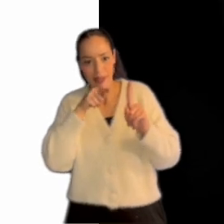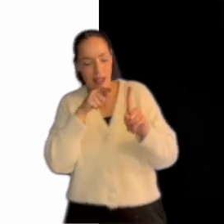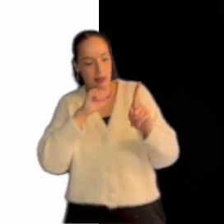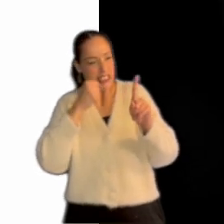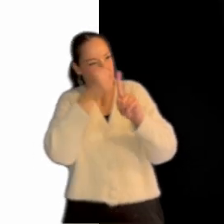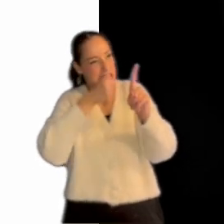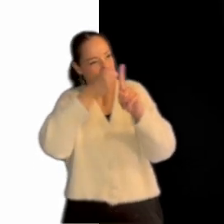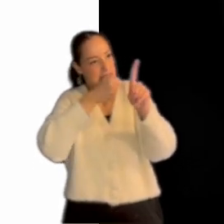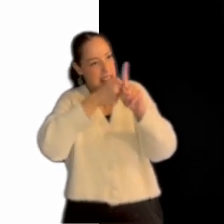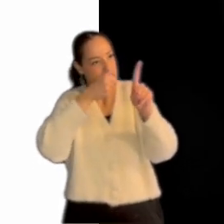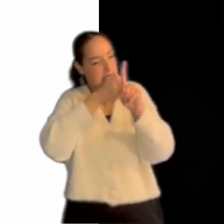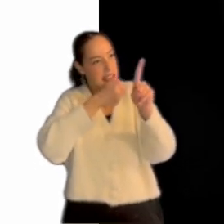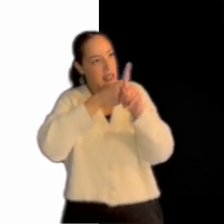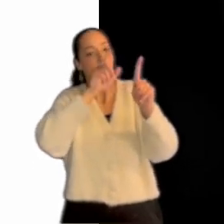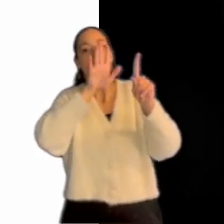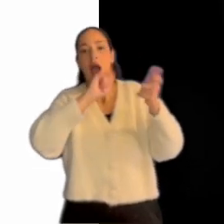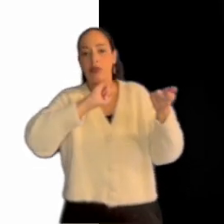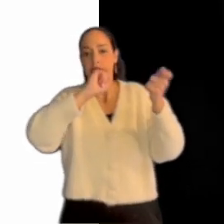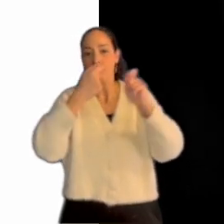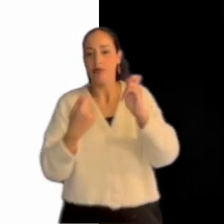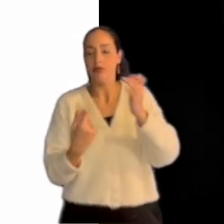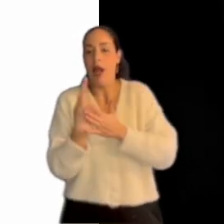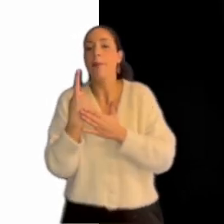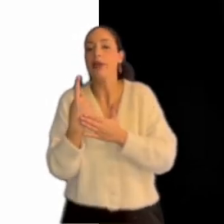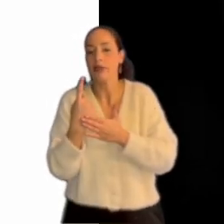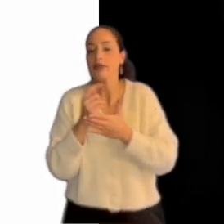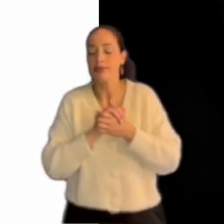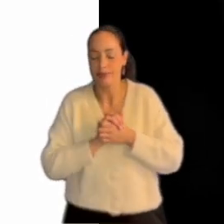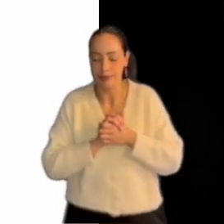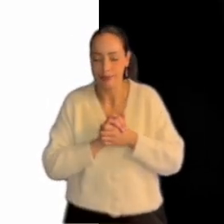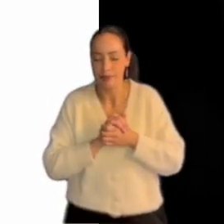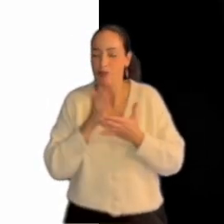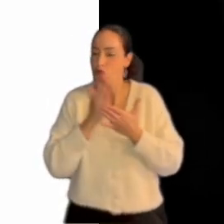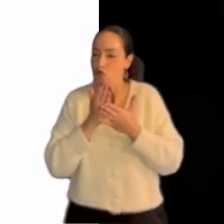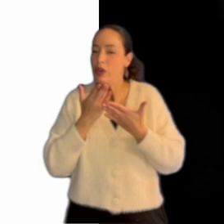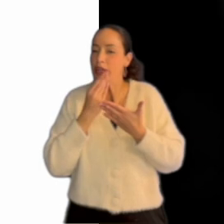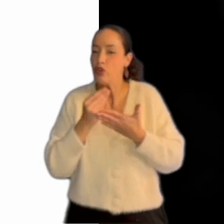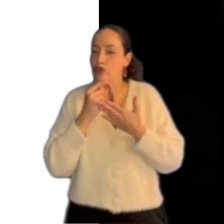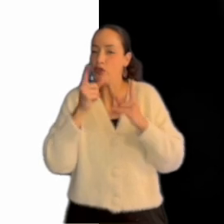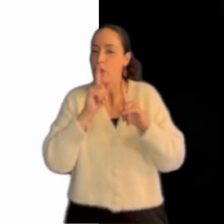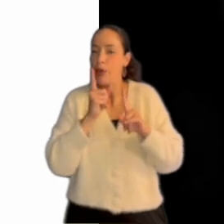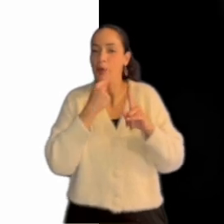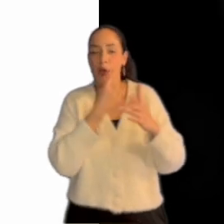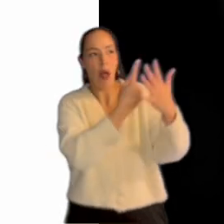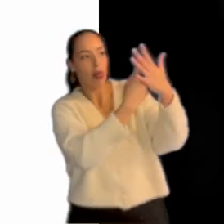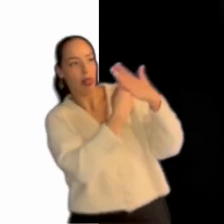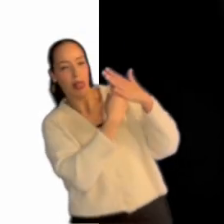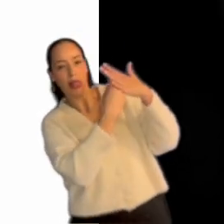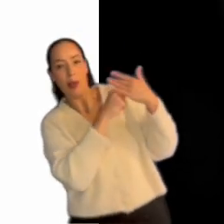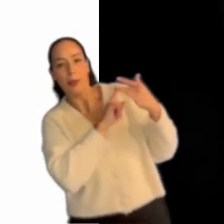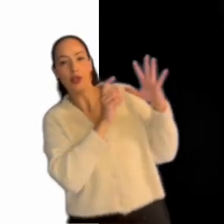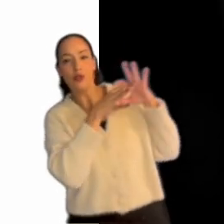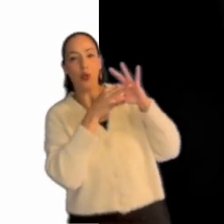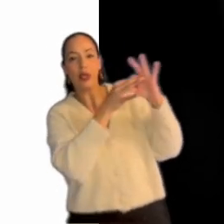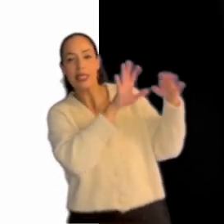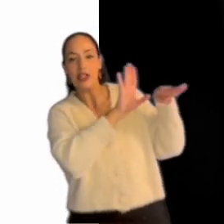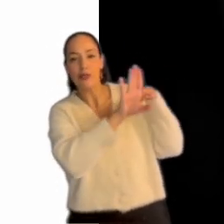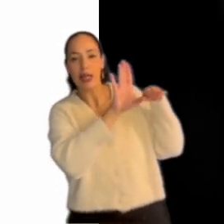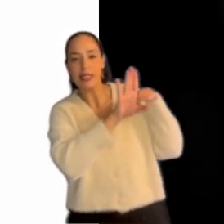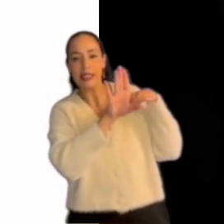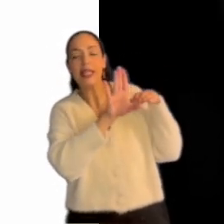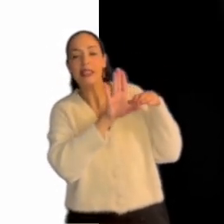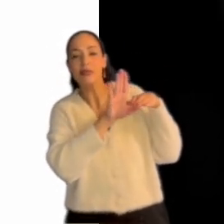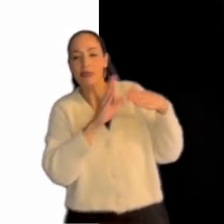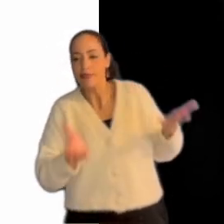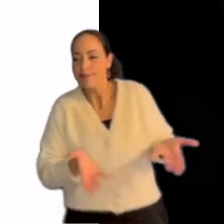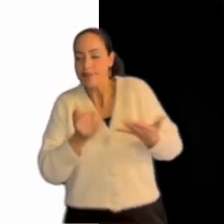can be particularly effective for those who are adversely impacted by organisational practices, enabling them to cast off guilt, shame and